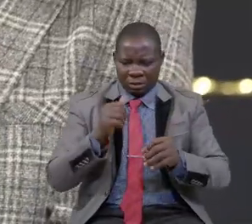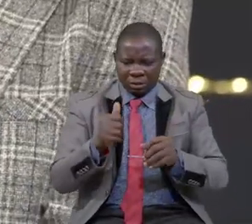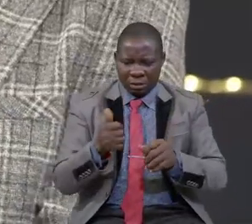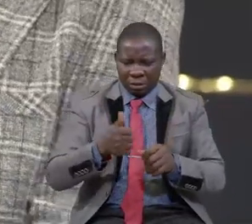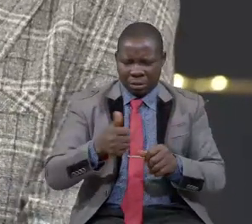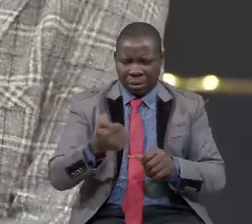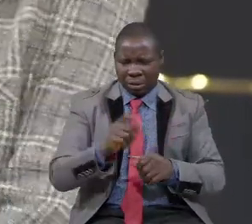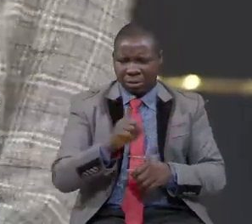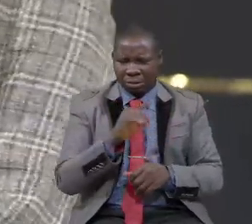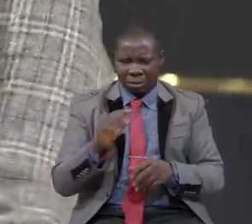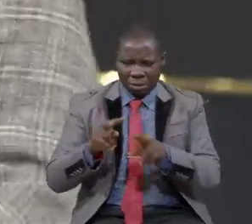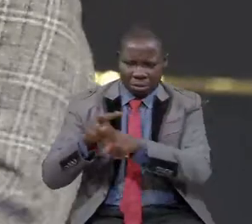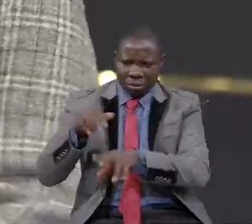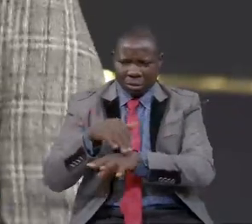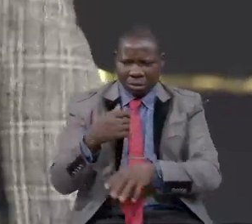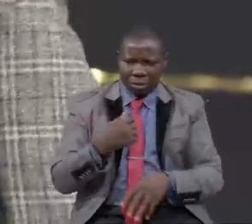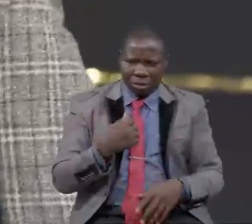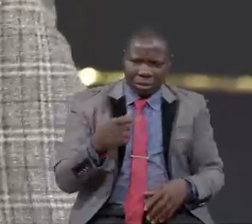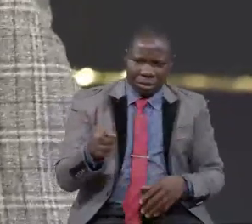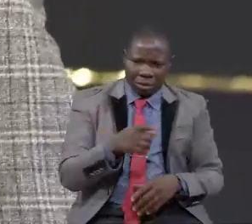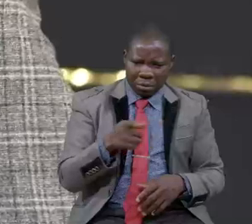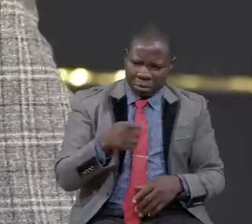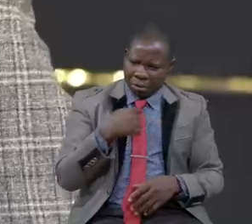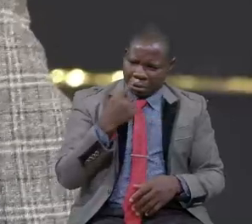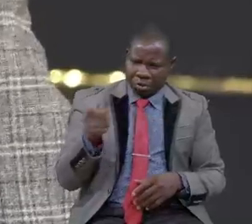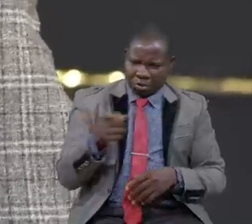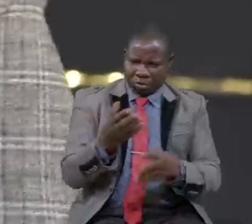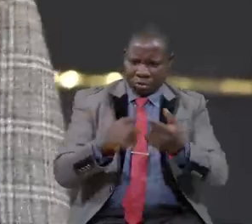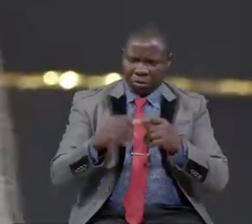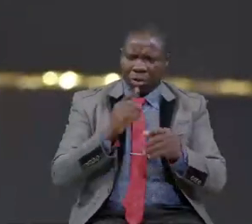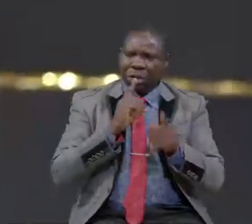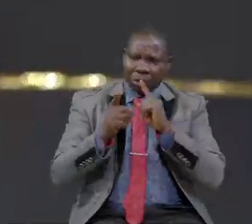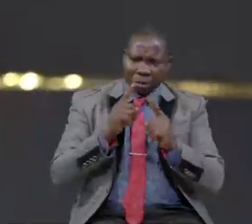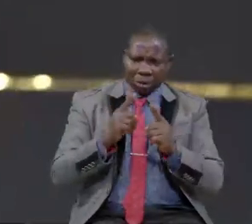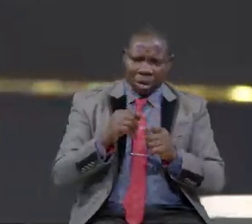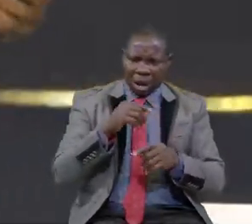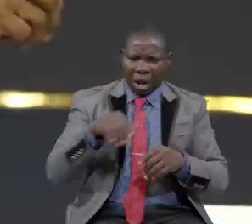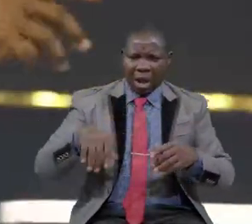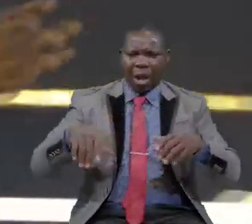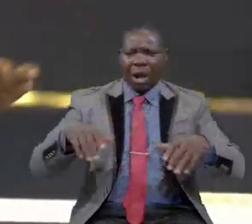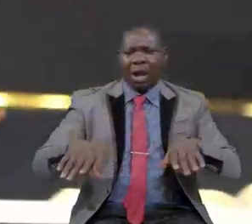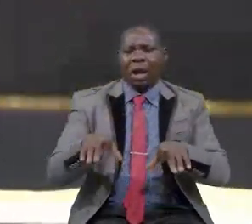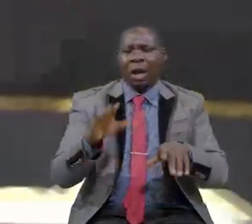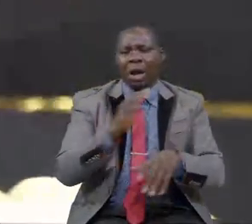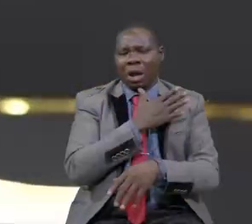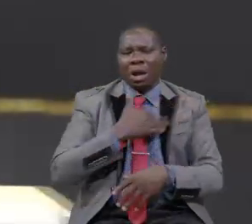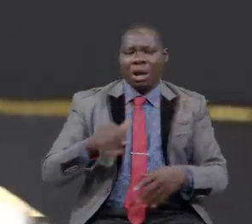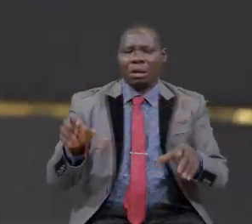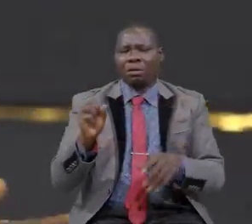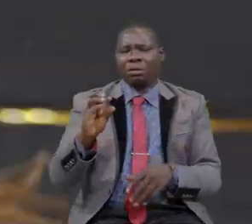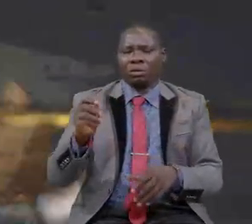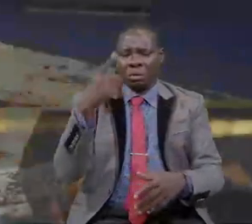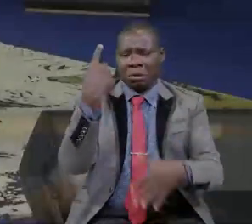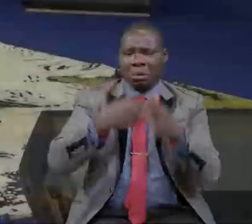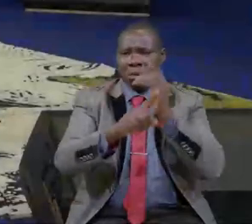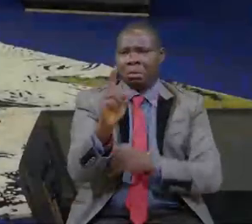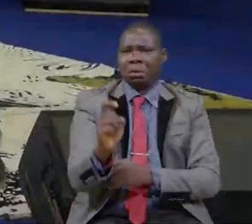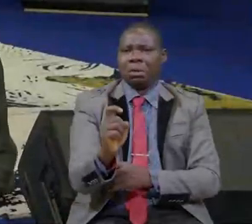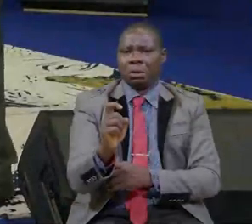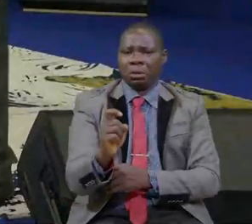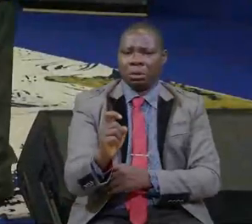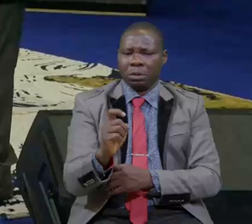so what? Even while you do that, that word has been reaching. And even if I don't